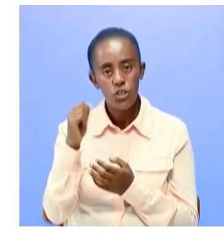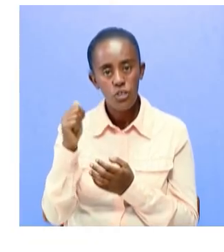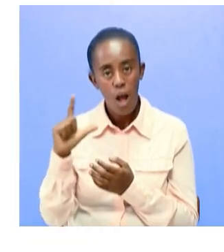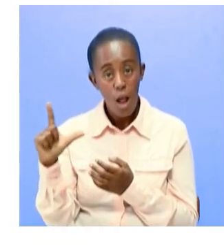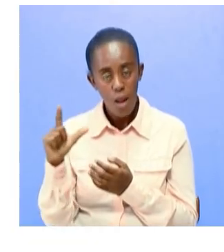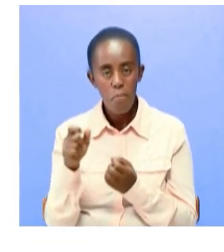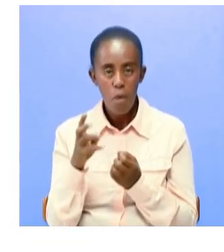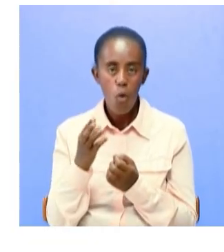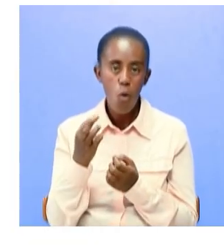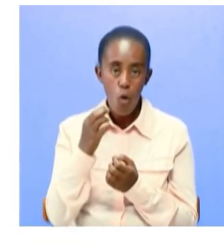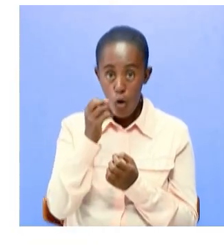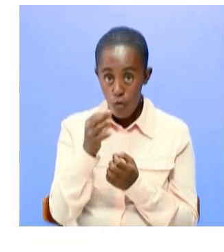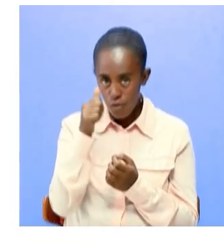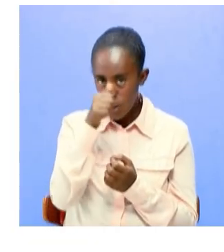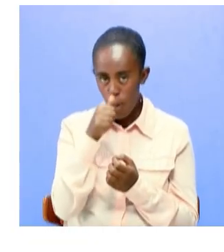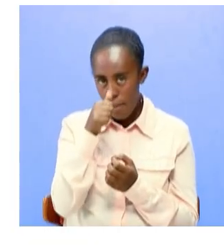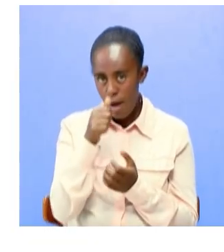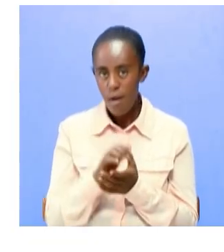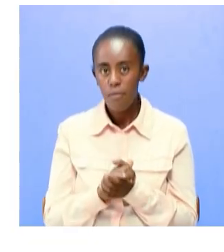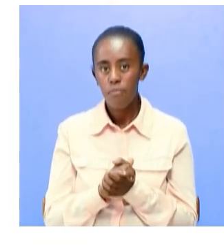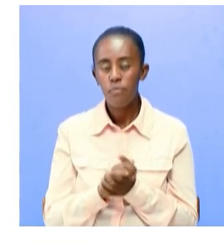of Ethiopia.